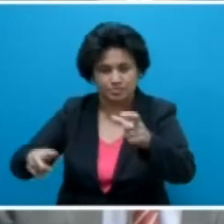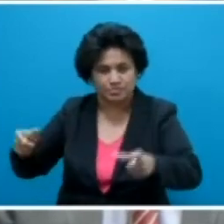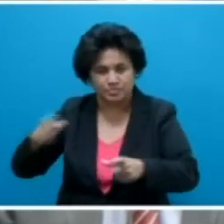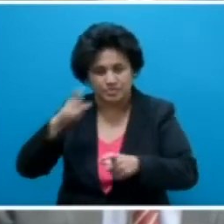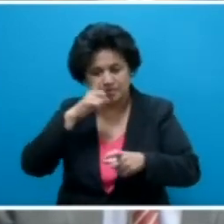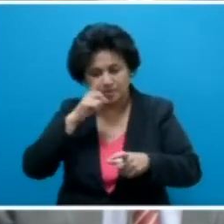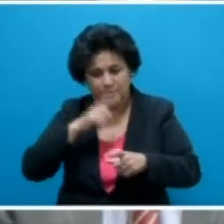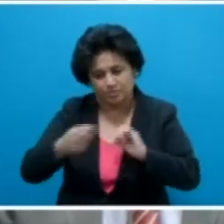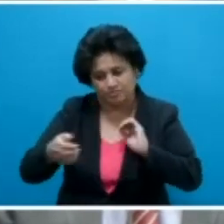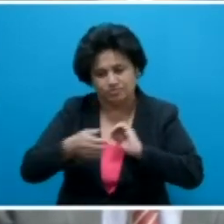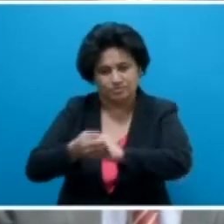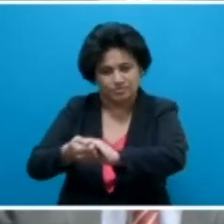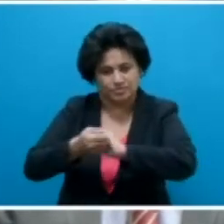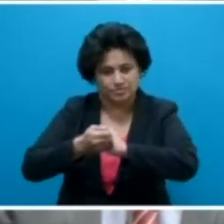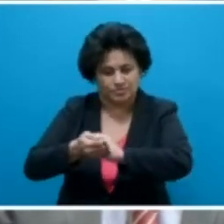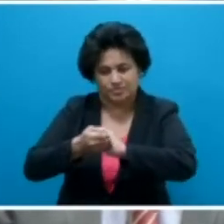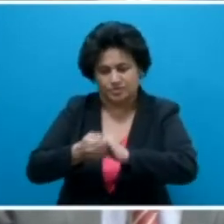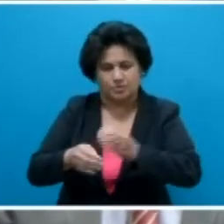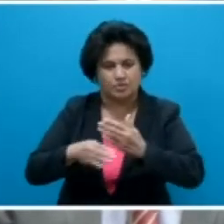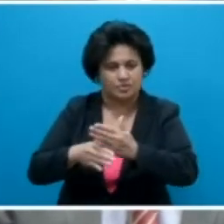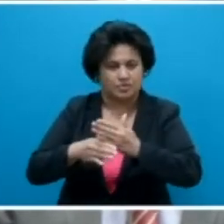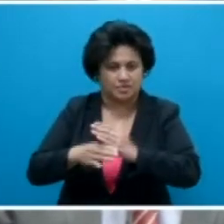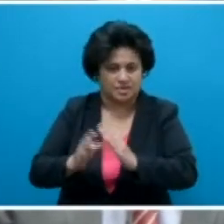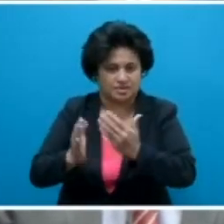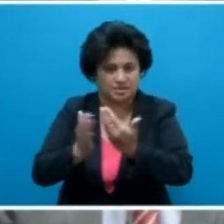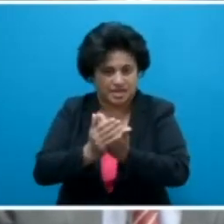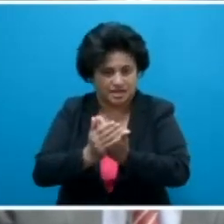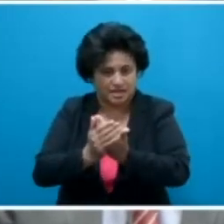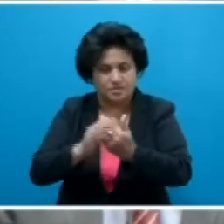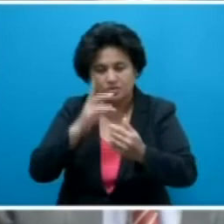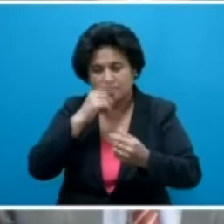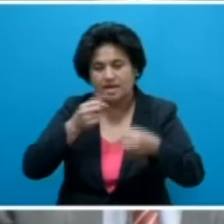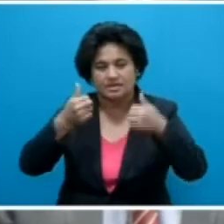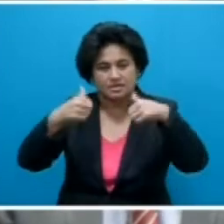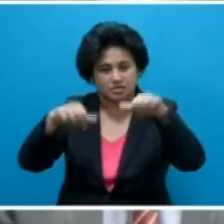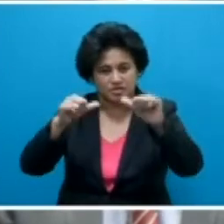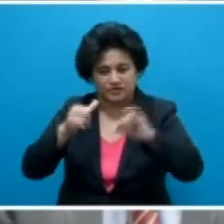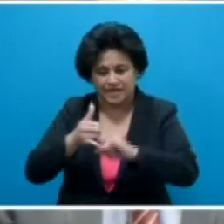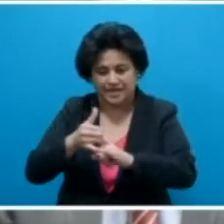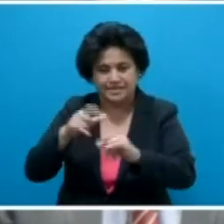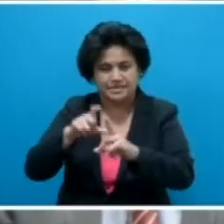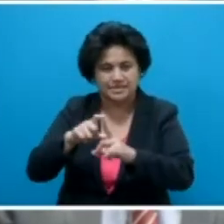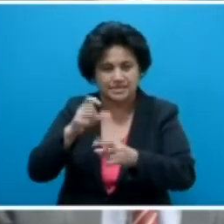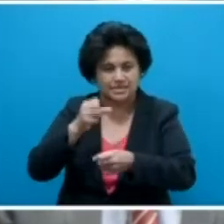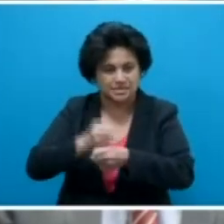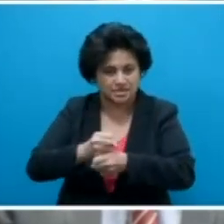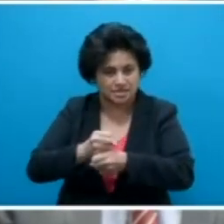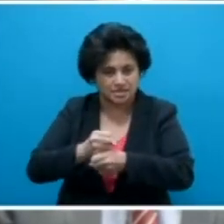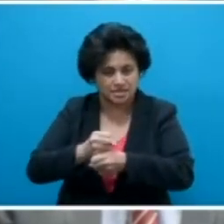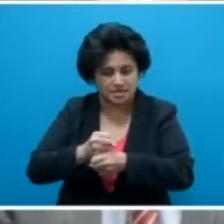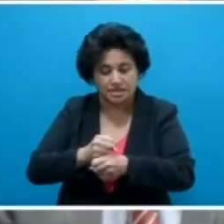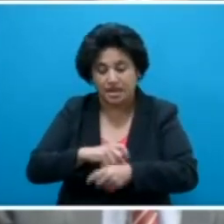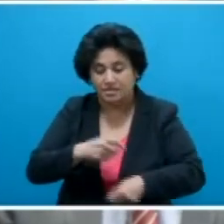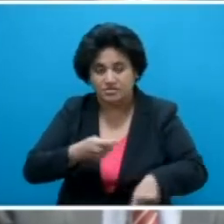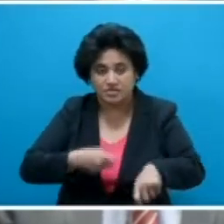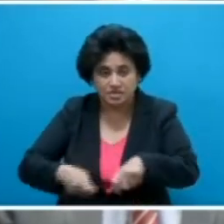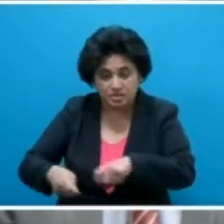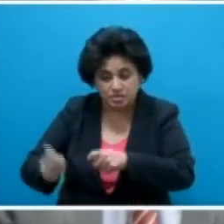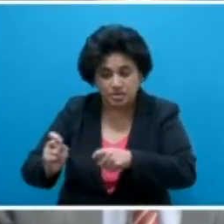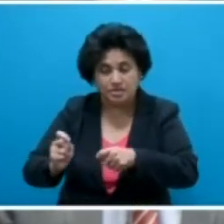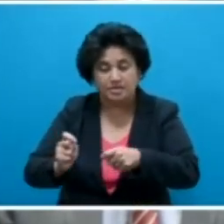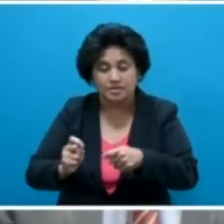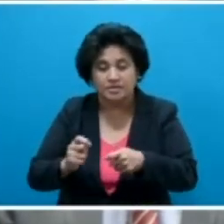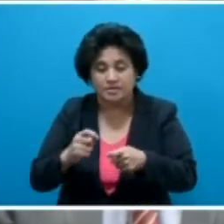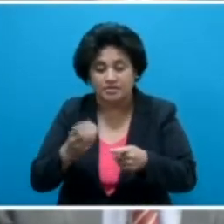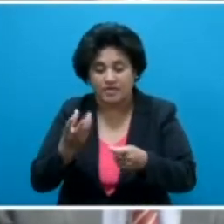and the United Nations Sustainable Development Goals. The strategy advocates sustainable forest management, in which